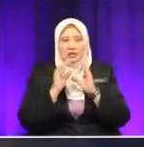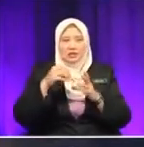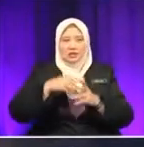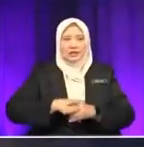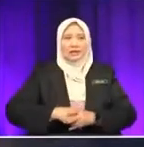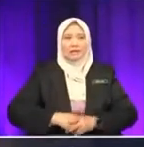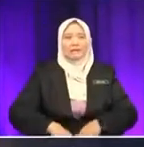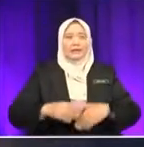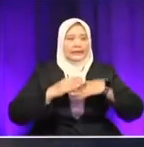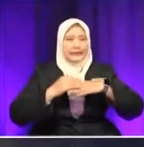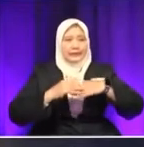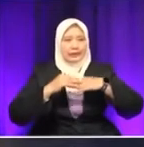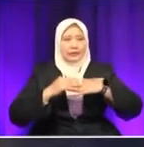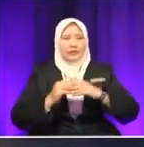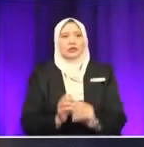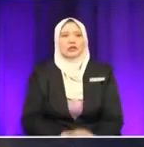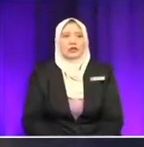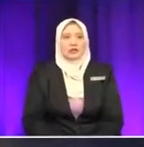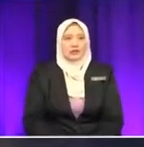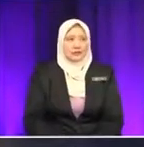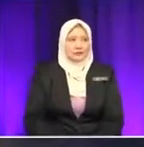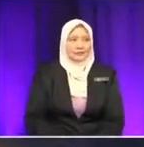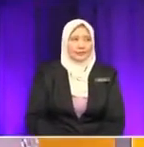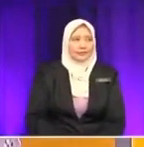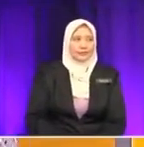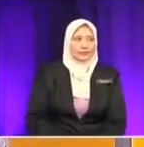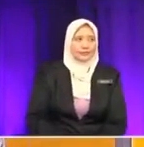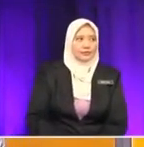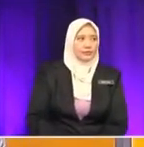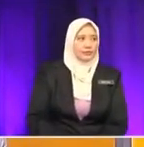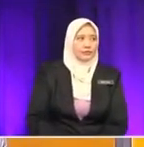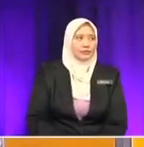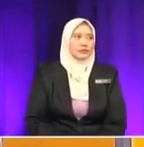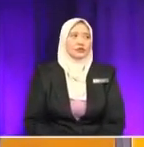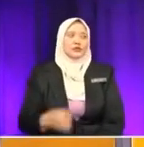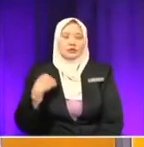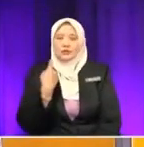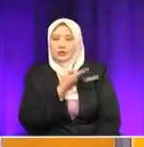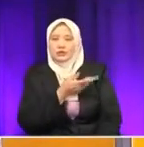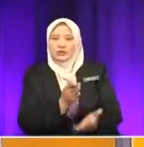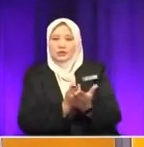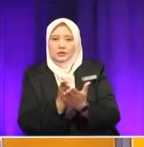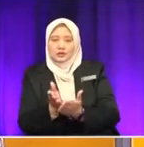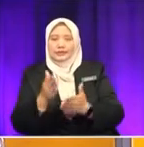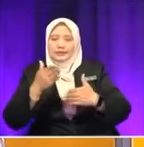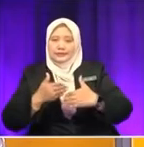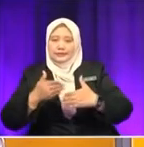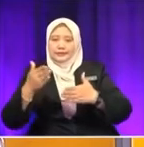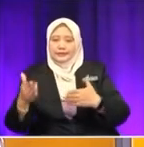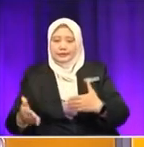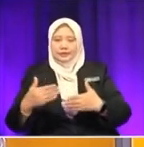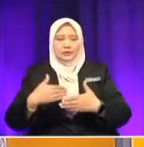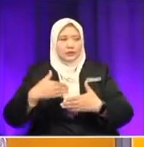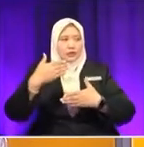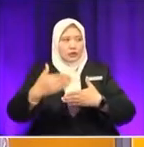lively discussion and giving great input. Okay. Okay, so now let us proceed to the next part of the